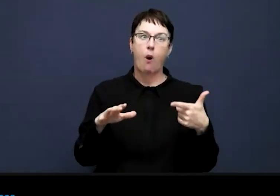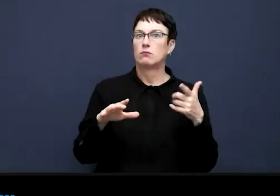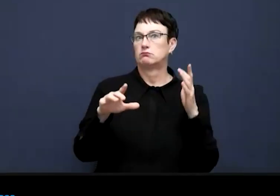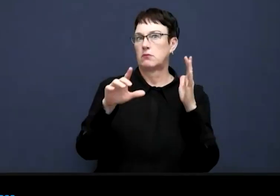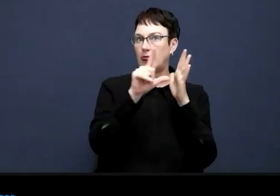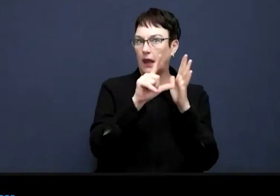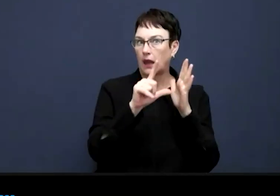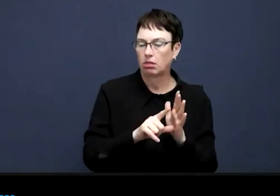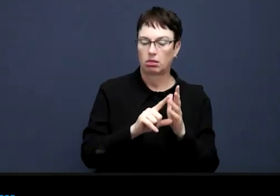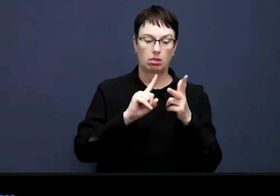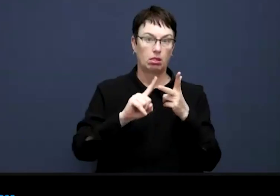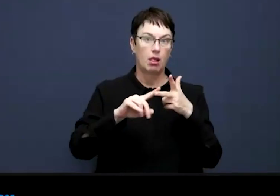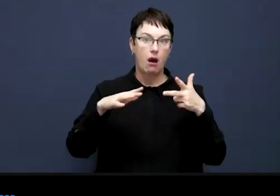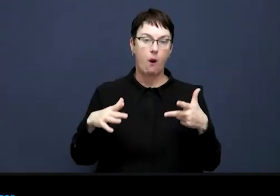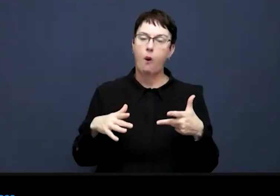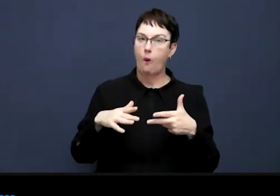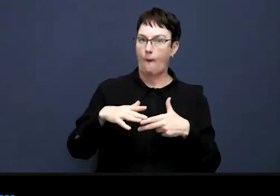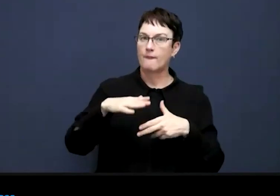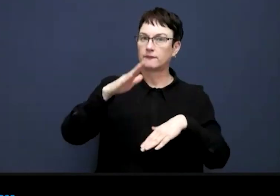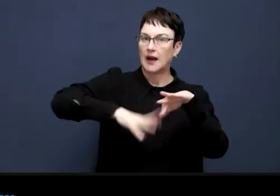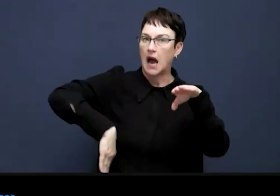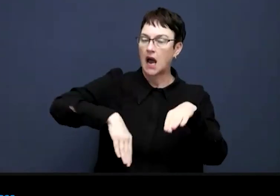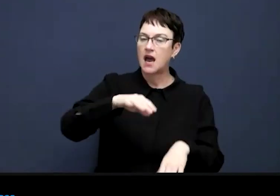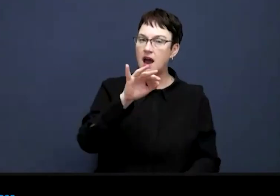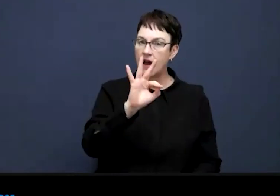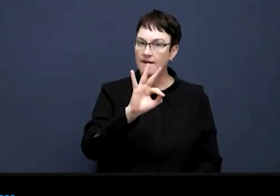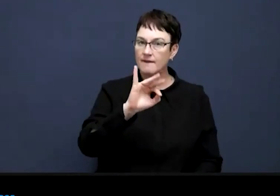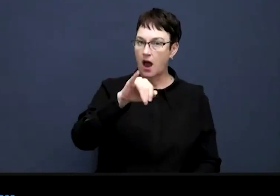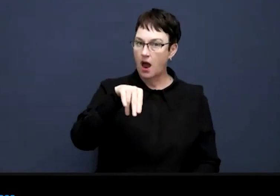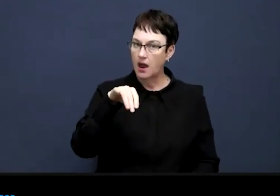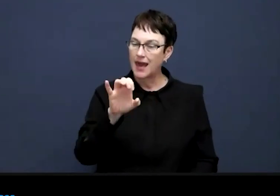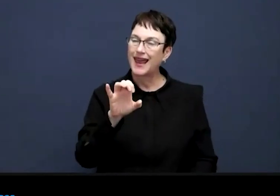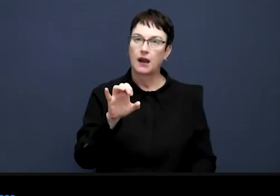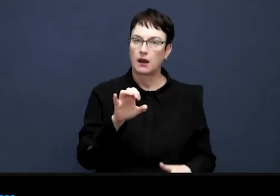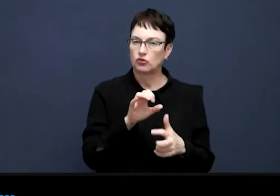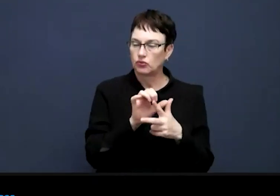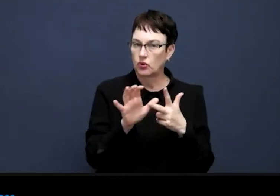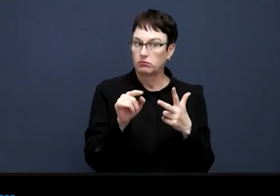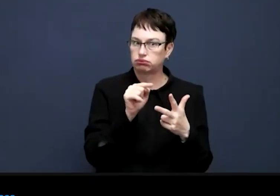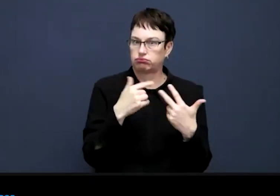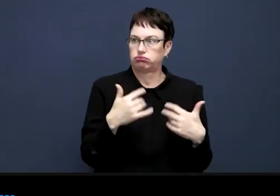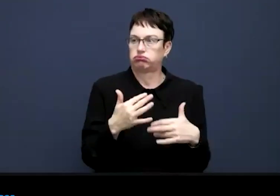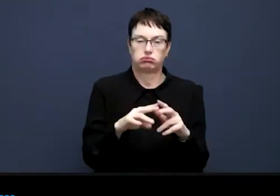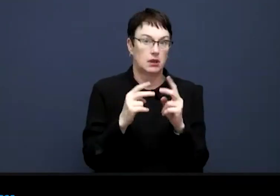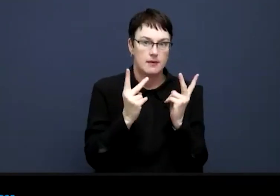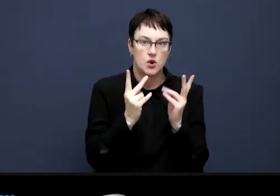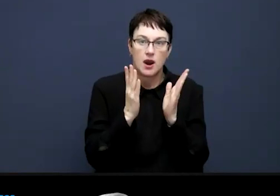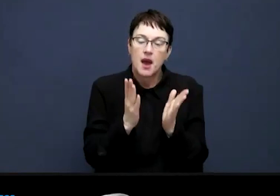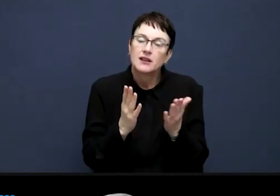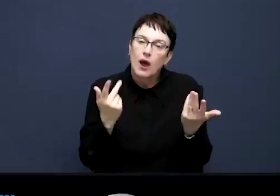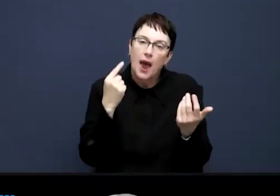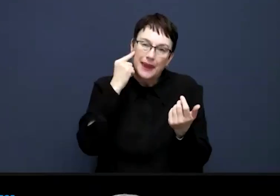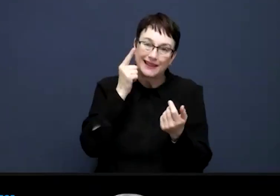something to make absolutely 100% accessible and invest your budget and get Shilpi in to absolutely, you know, sort the game out for